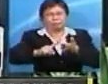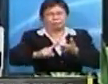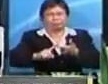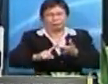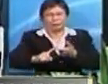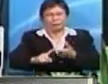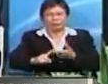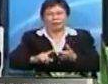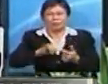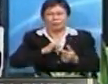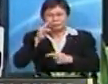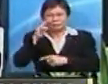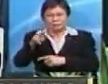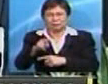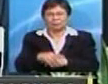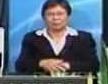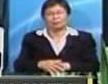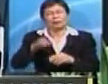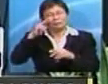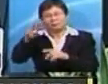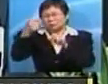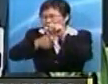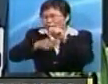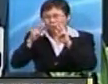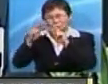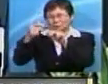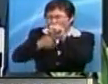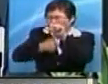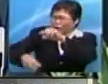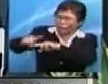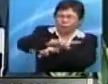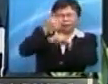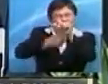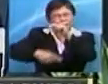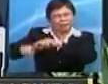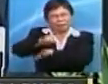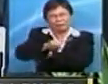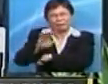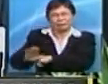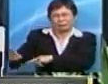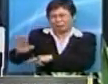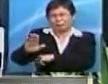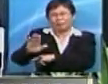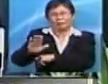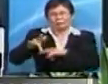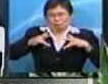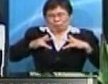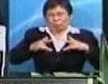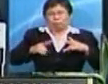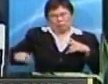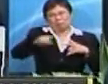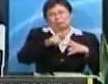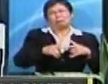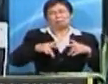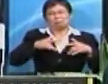But I see that every day they have not let any of us down, especially